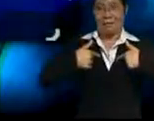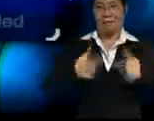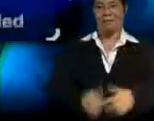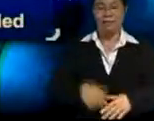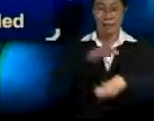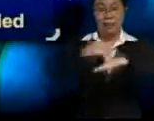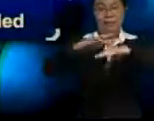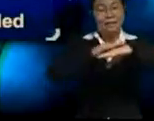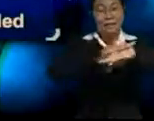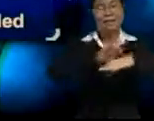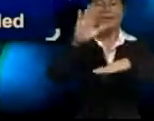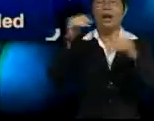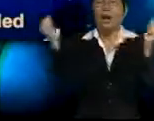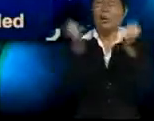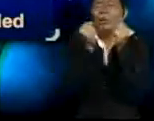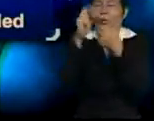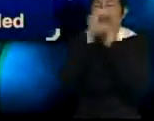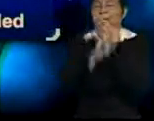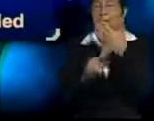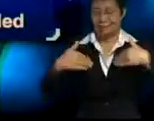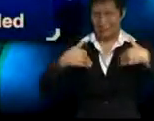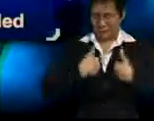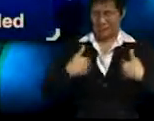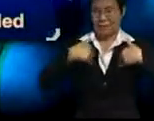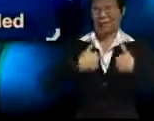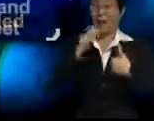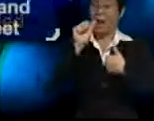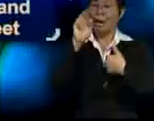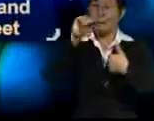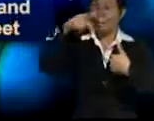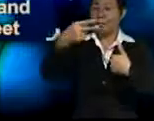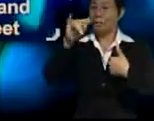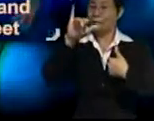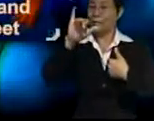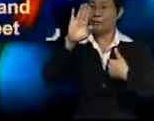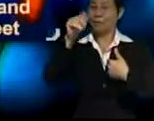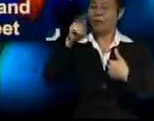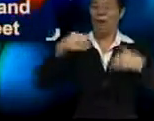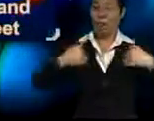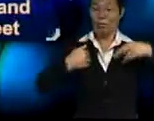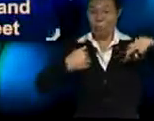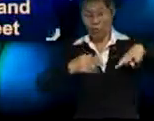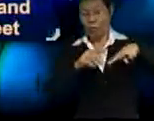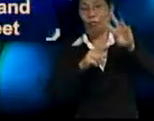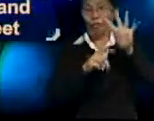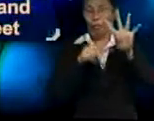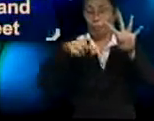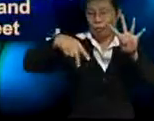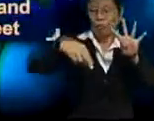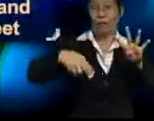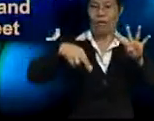They are cold-blooded animals. Amphibians have 4 limbs and webbed